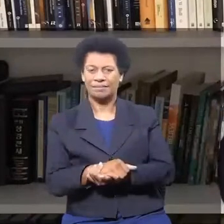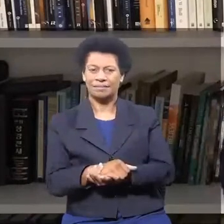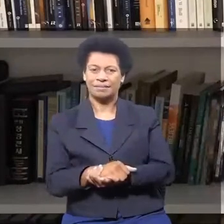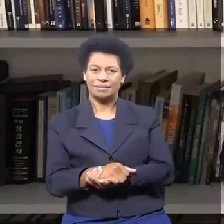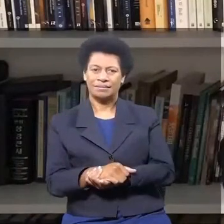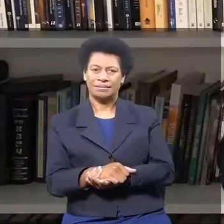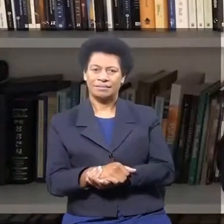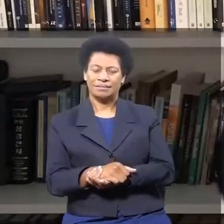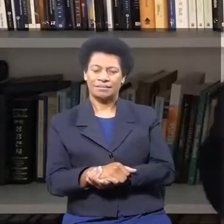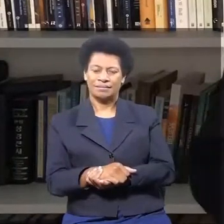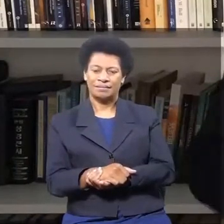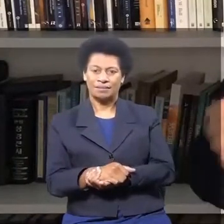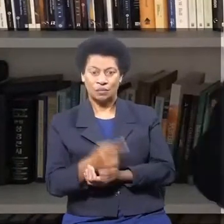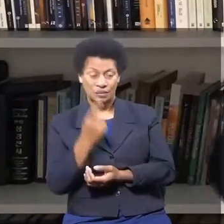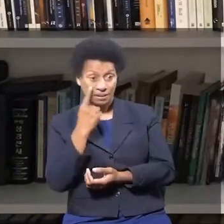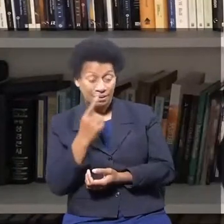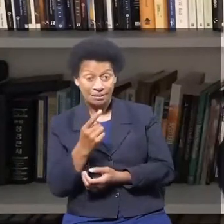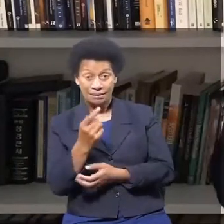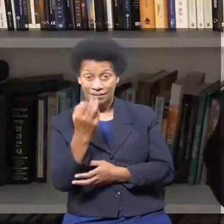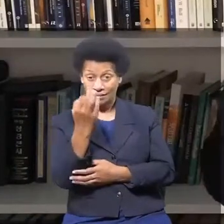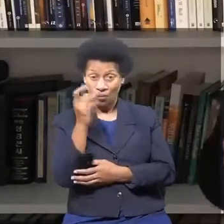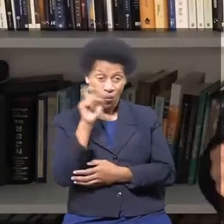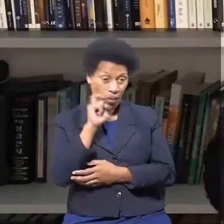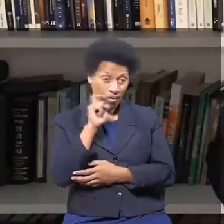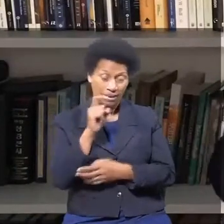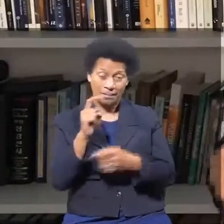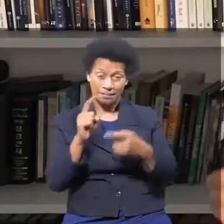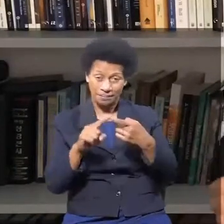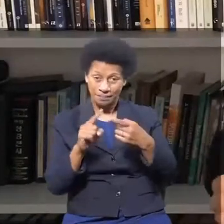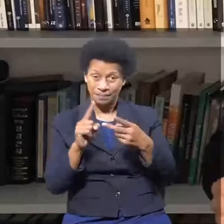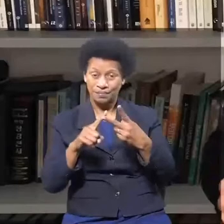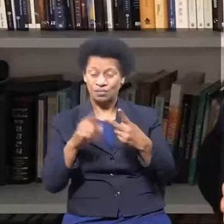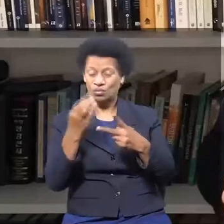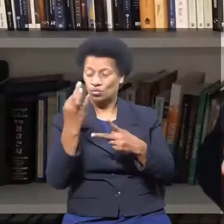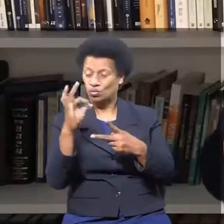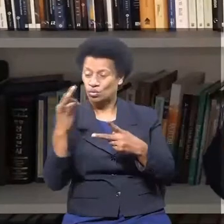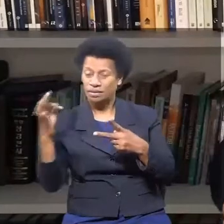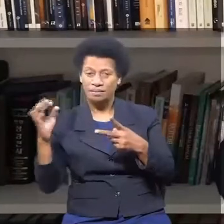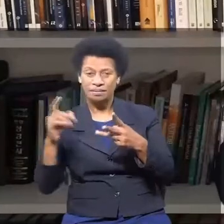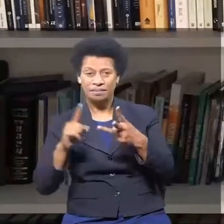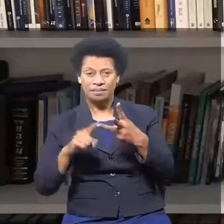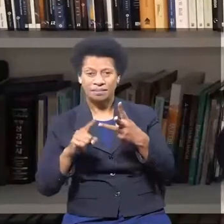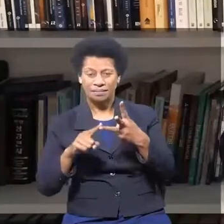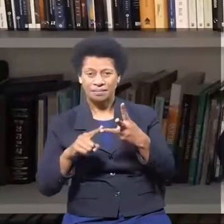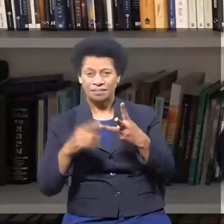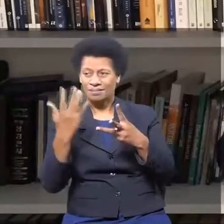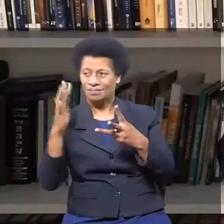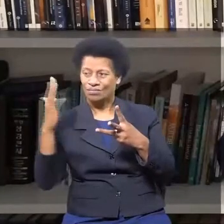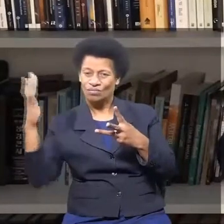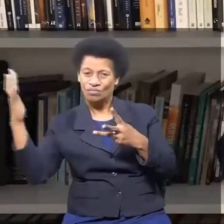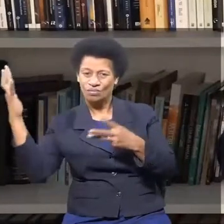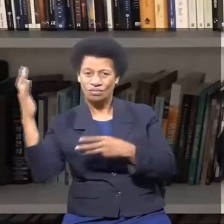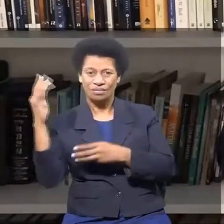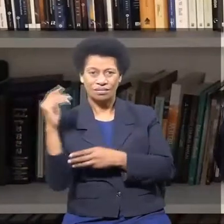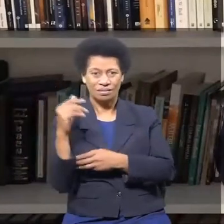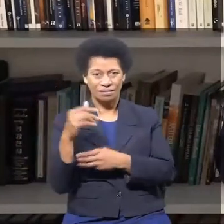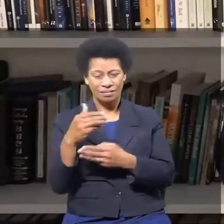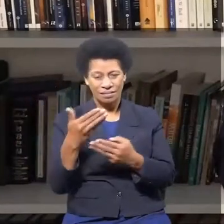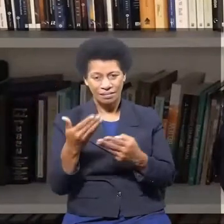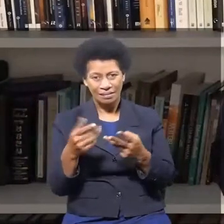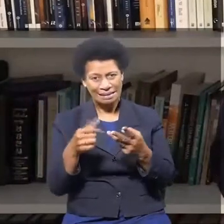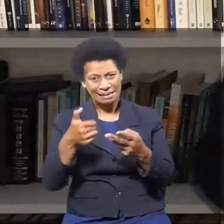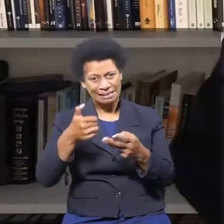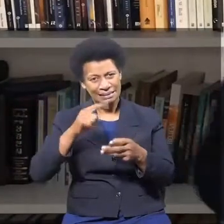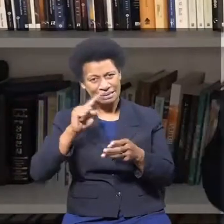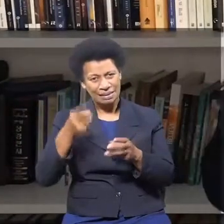have a planet where we could have water and trees and things like that, we could only go back about 6,000